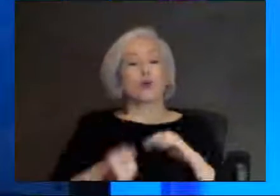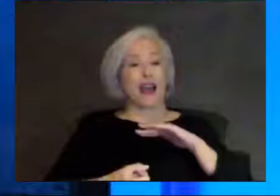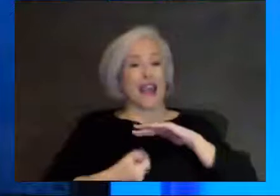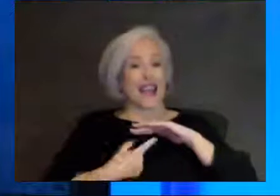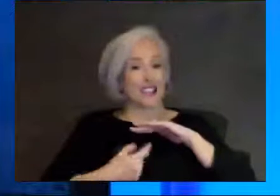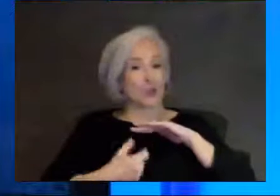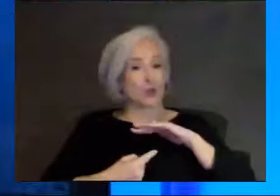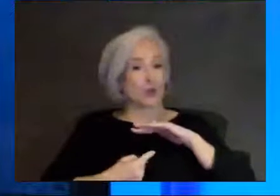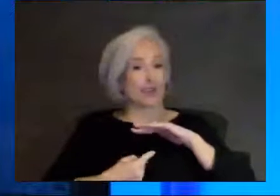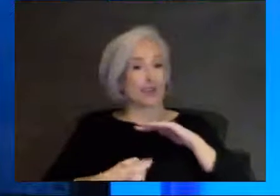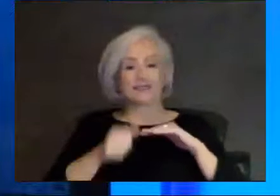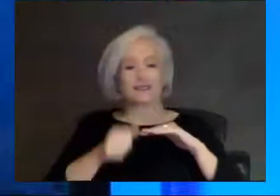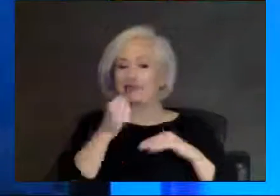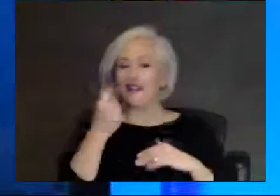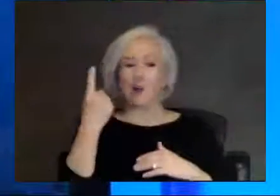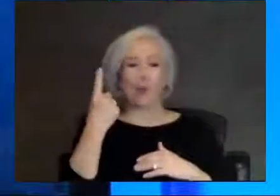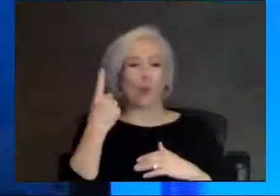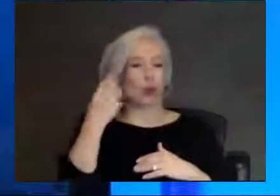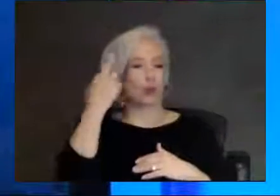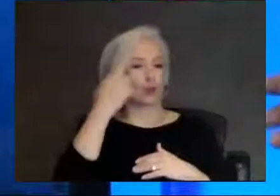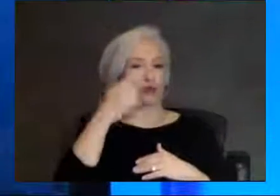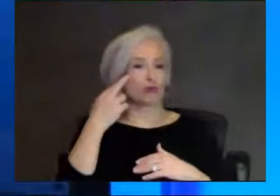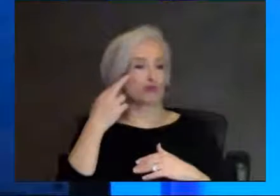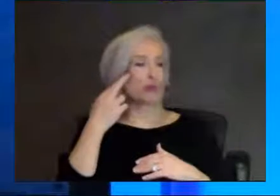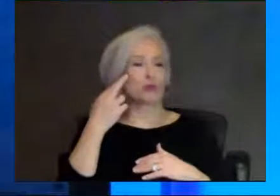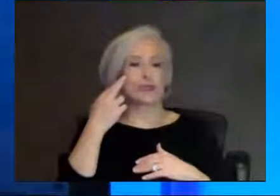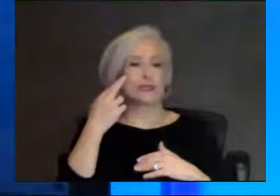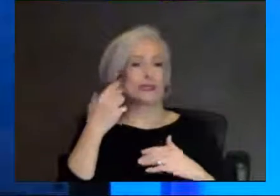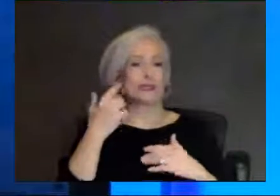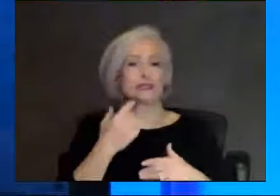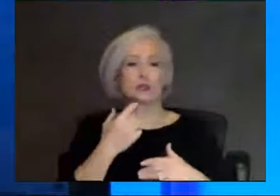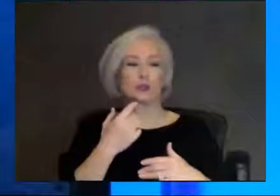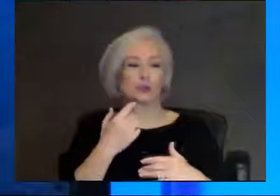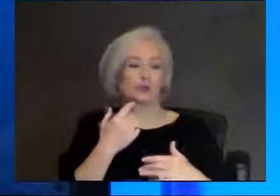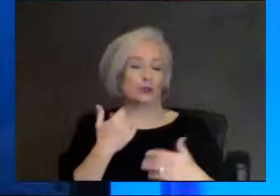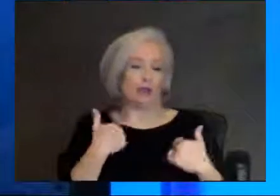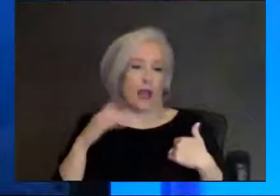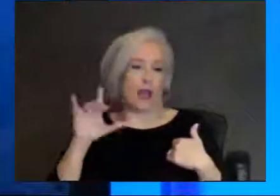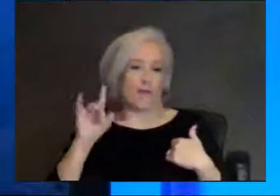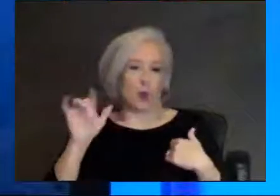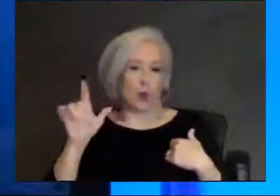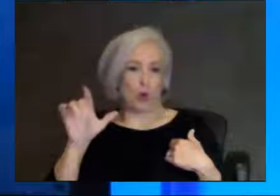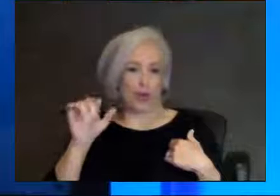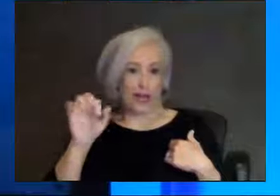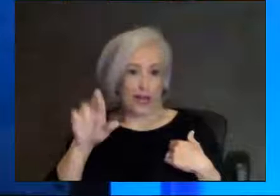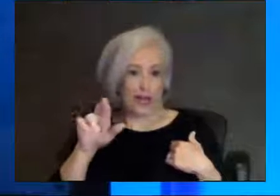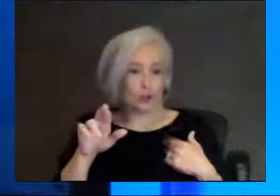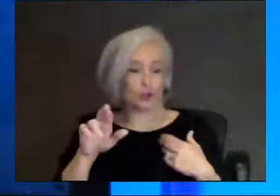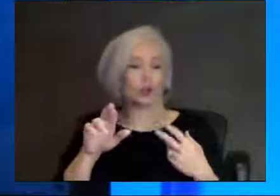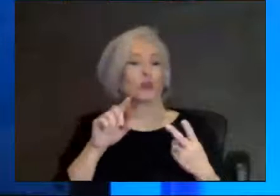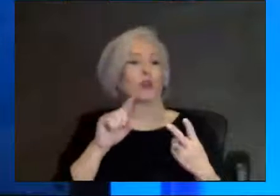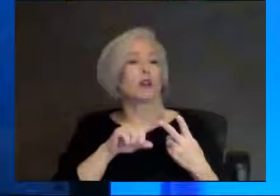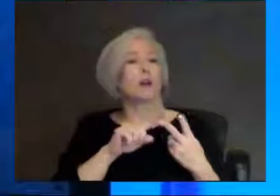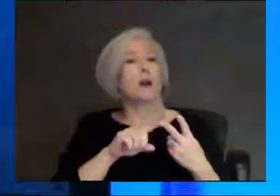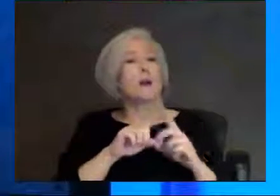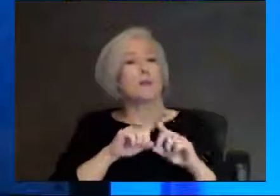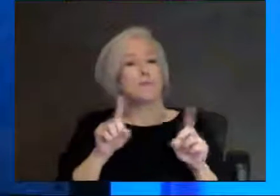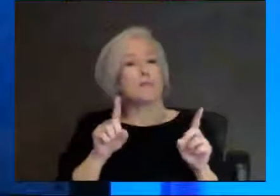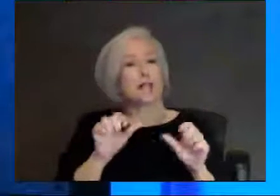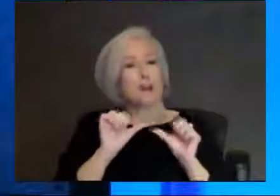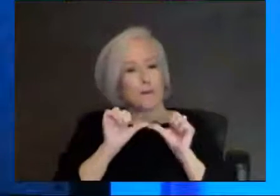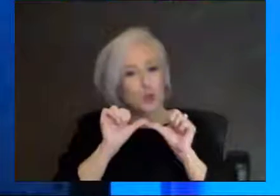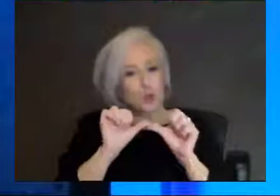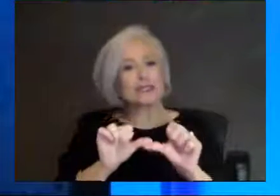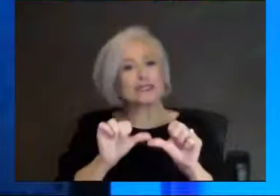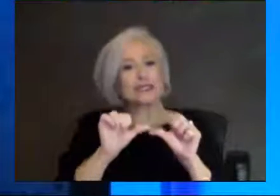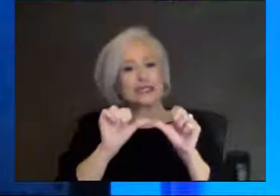colon cancer, like bitter taste, and it is in relation to colon cancer. If you have a persistent taste of bitterness in your mouth, I think that's the